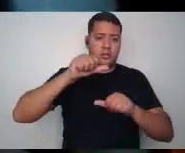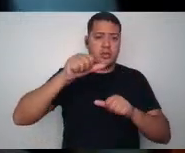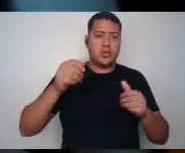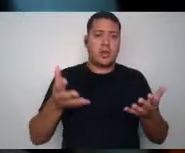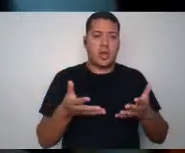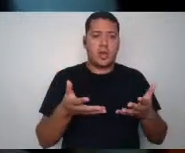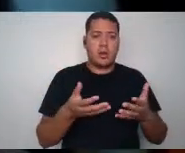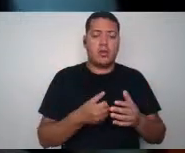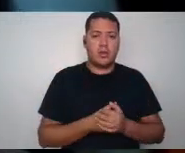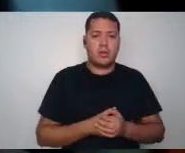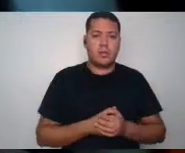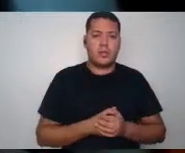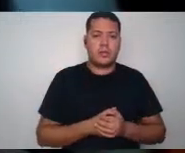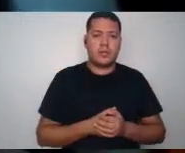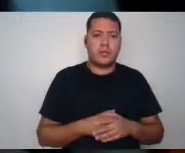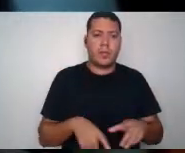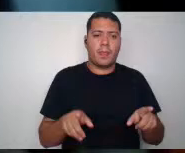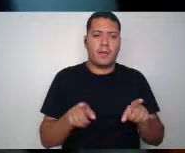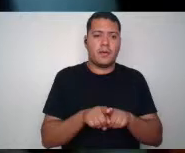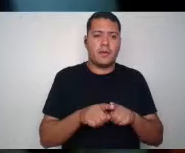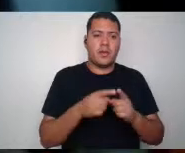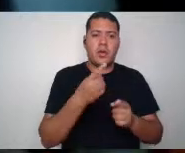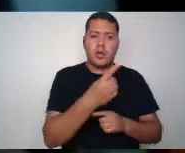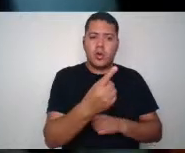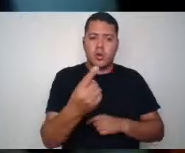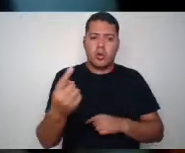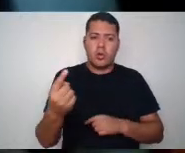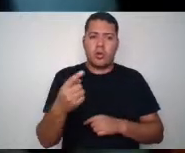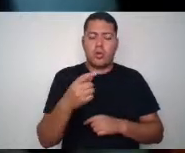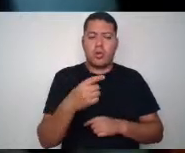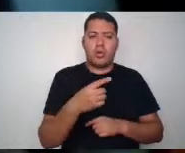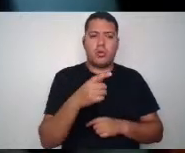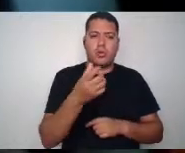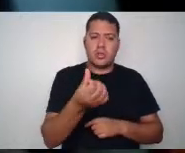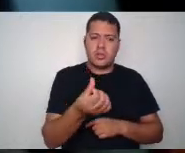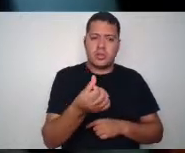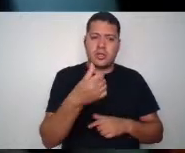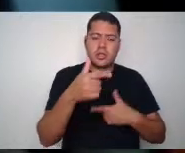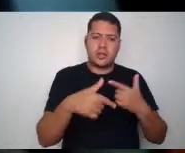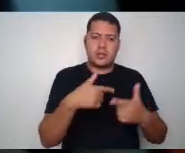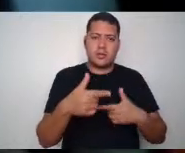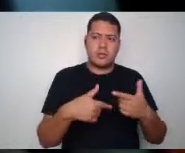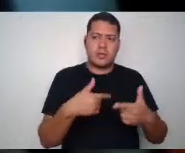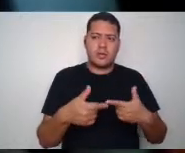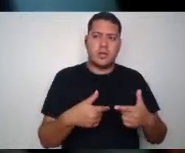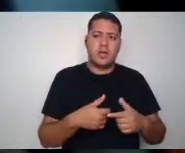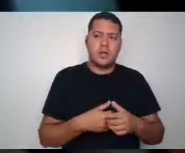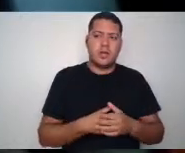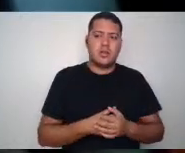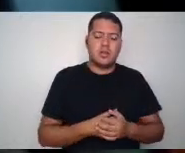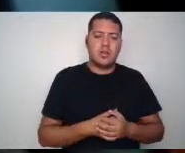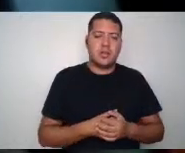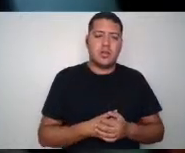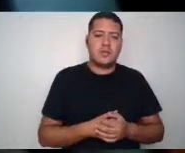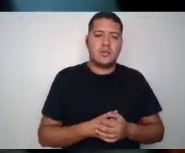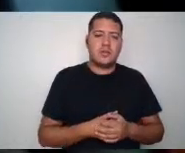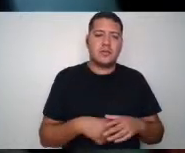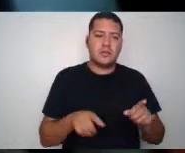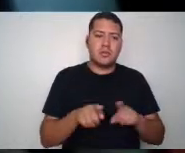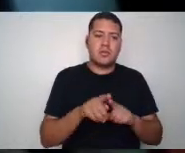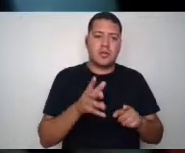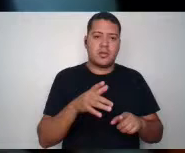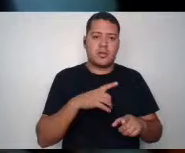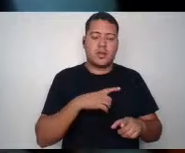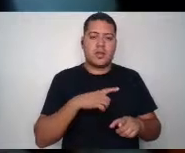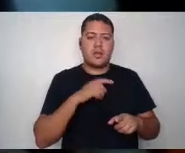to be different now in terms of the pandemic. 1 in 6 workers in Europe